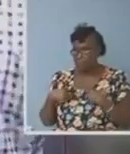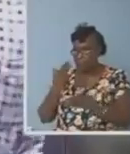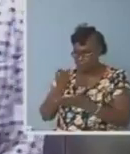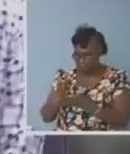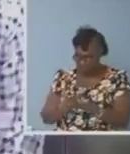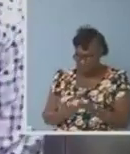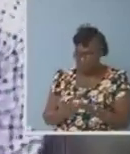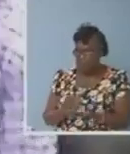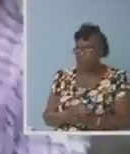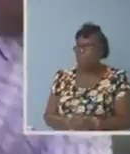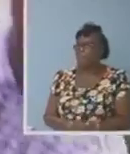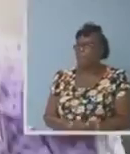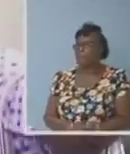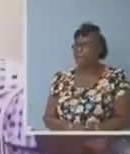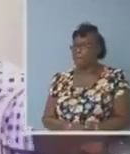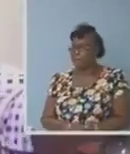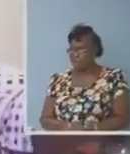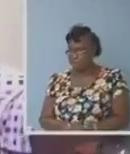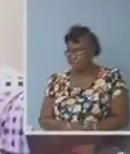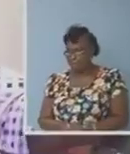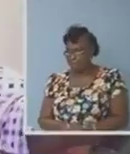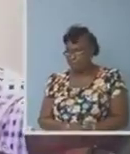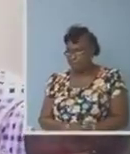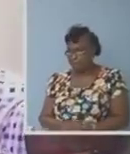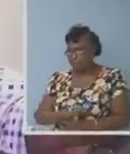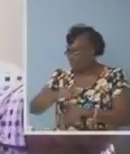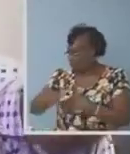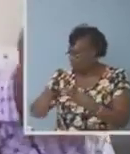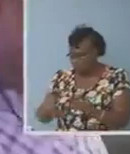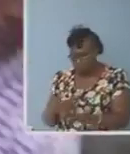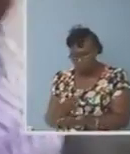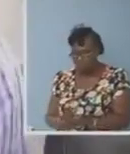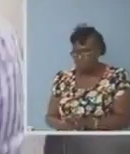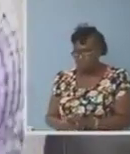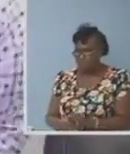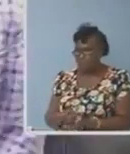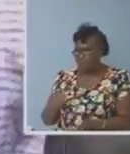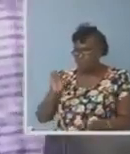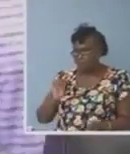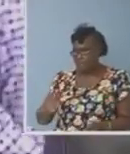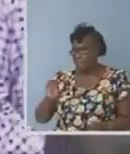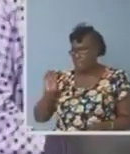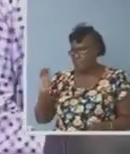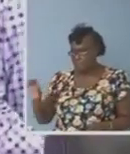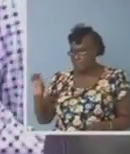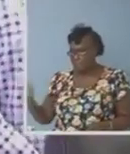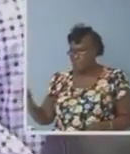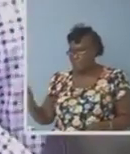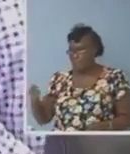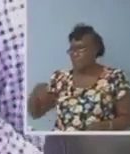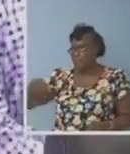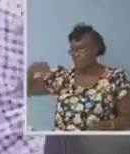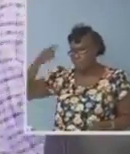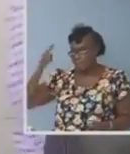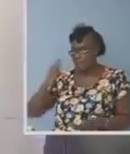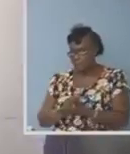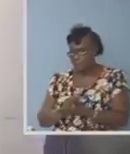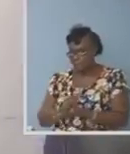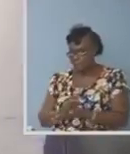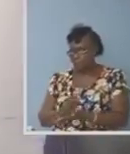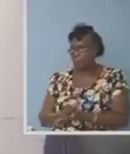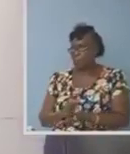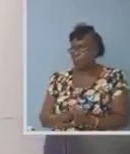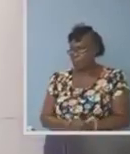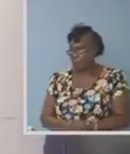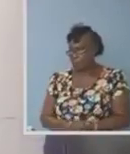some of those. We are catering for all levels, from the ECC to the secondary, also